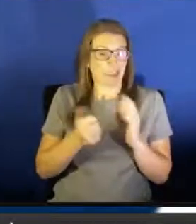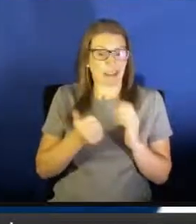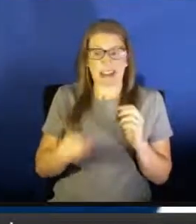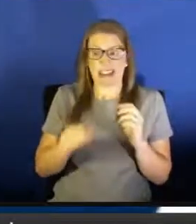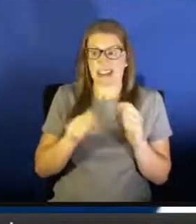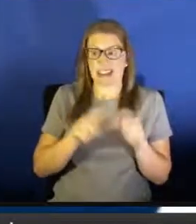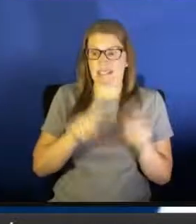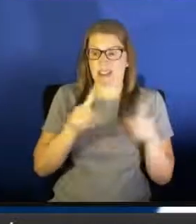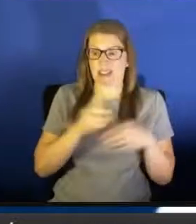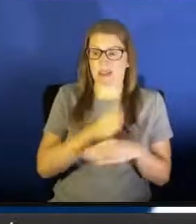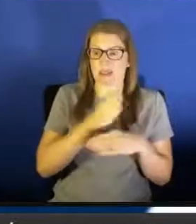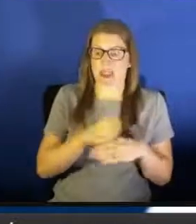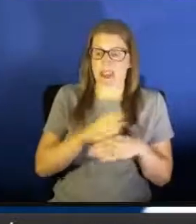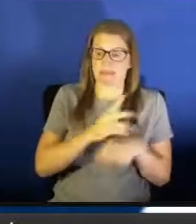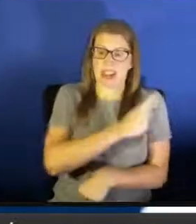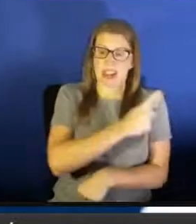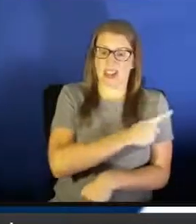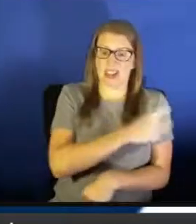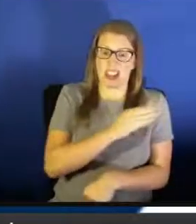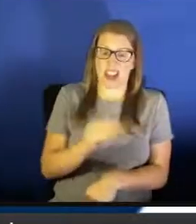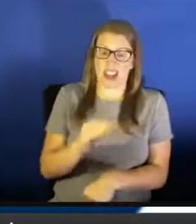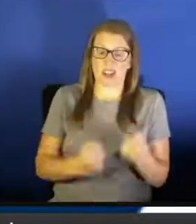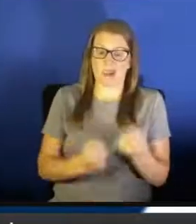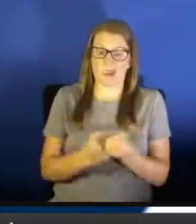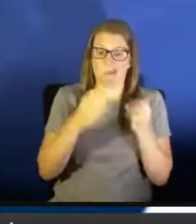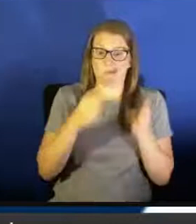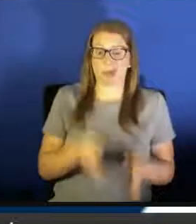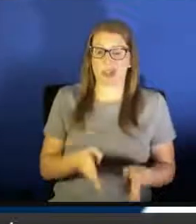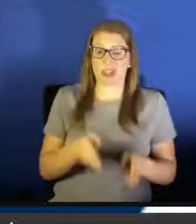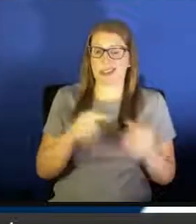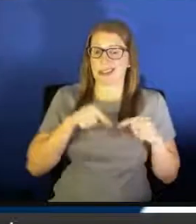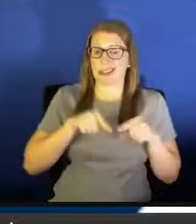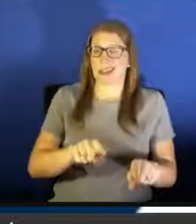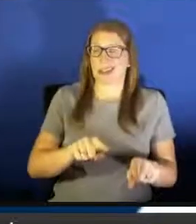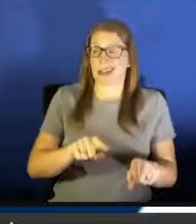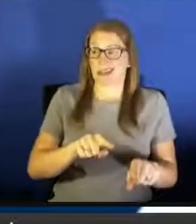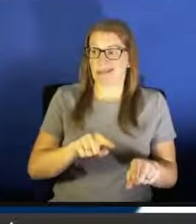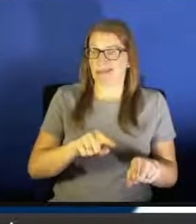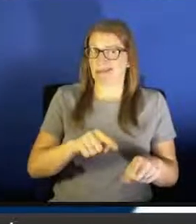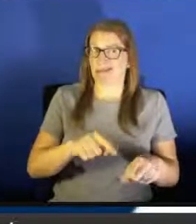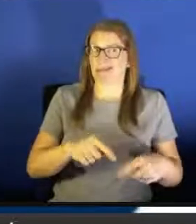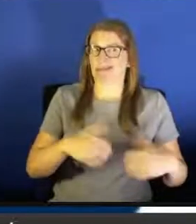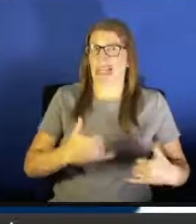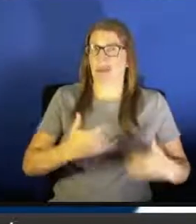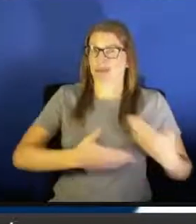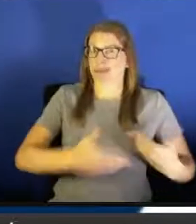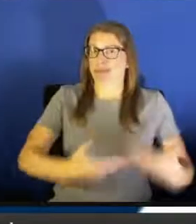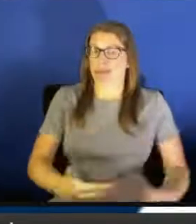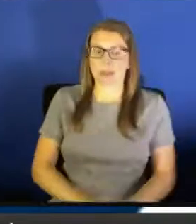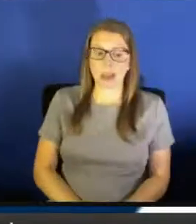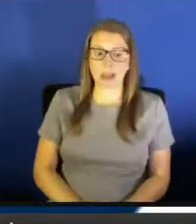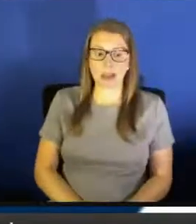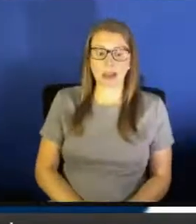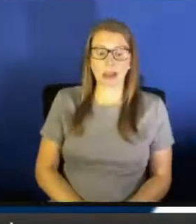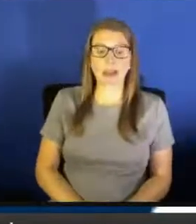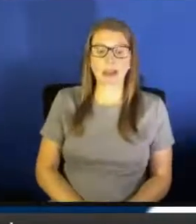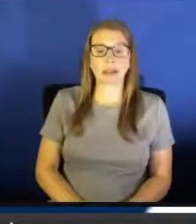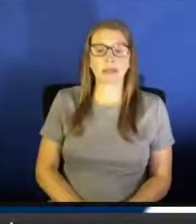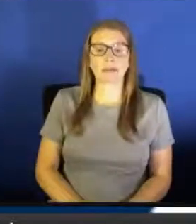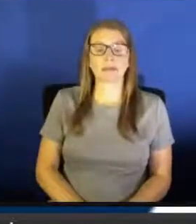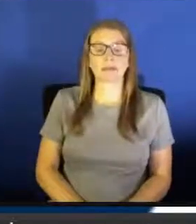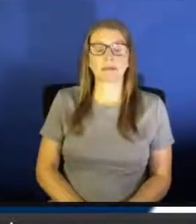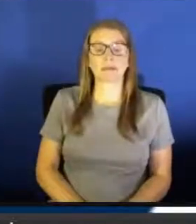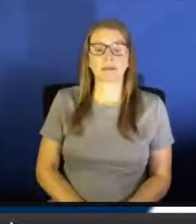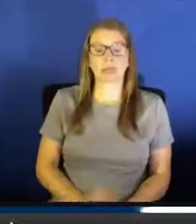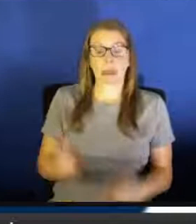between my patients and their support persons during this time, but what I've encouraged, and when